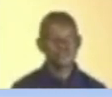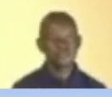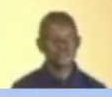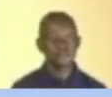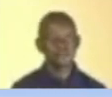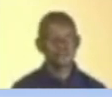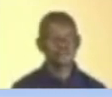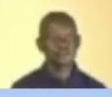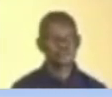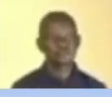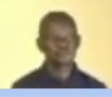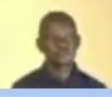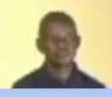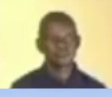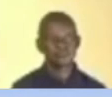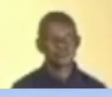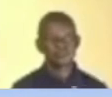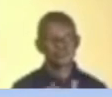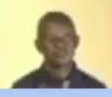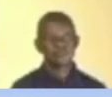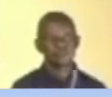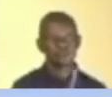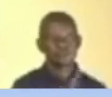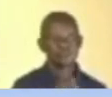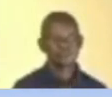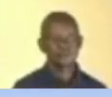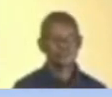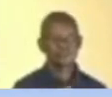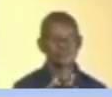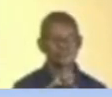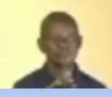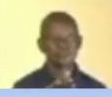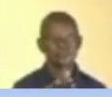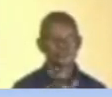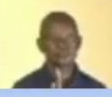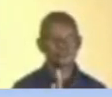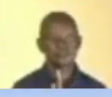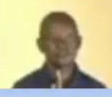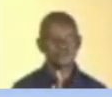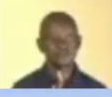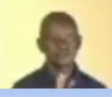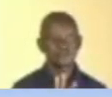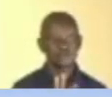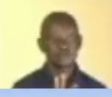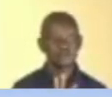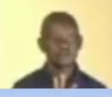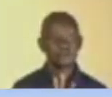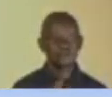1,730.